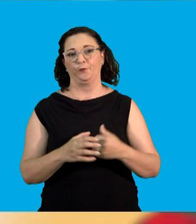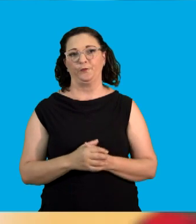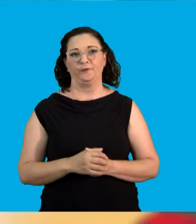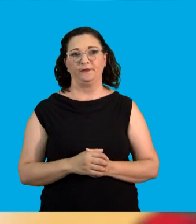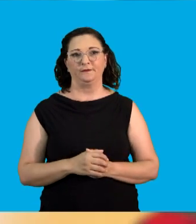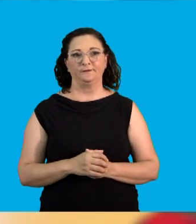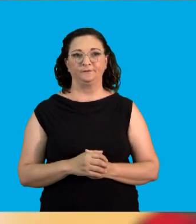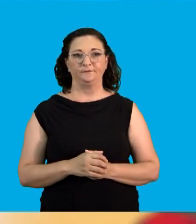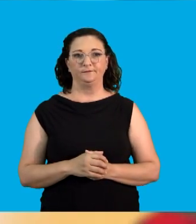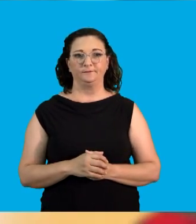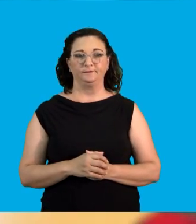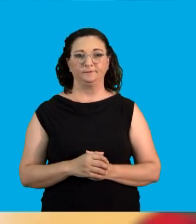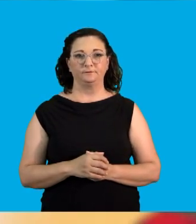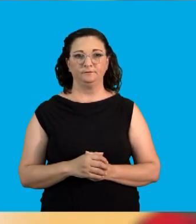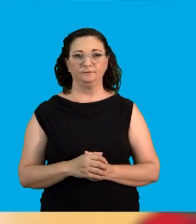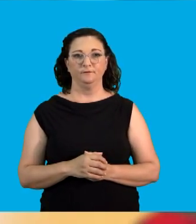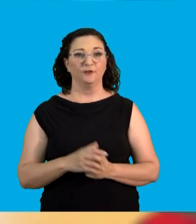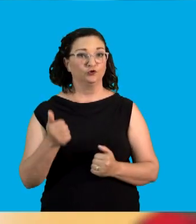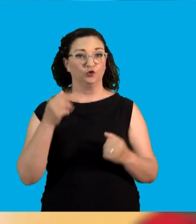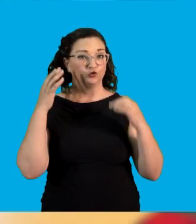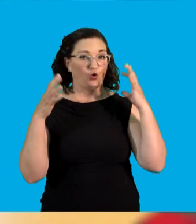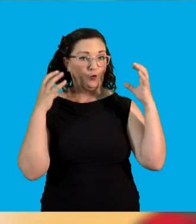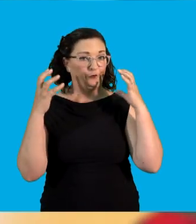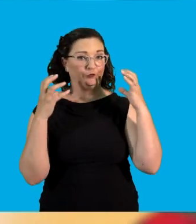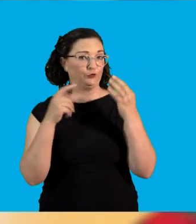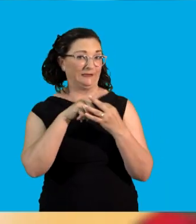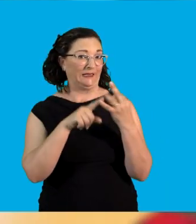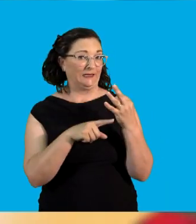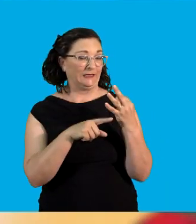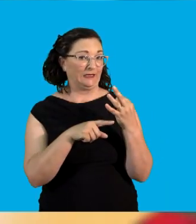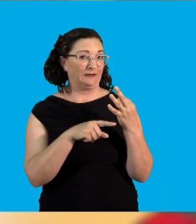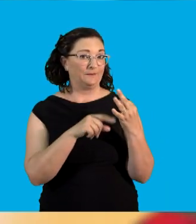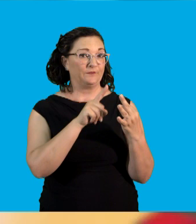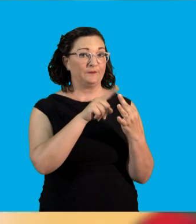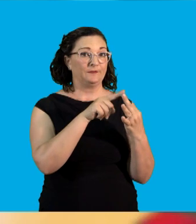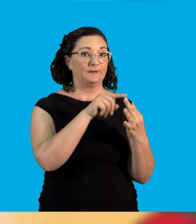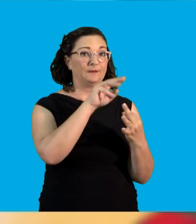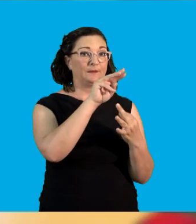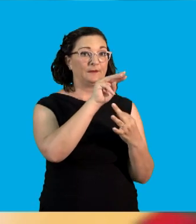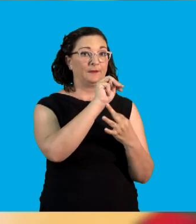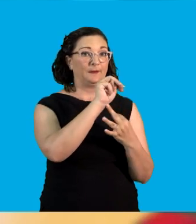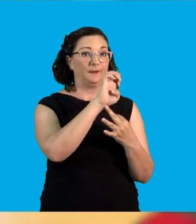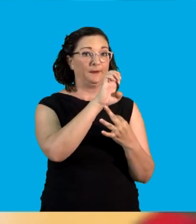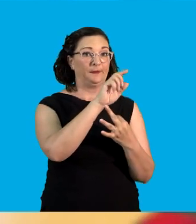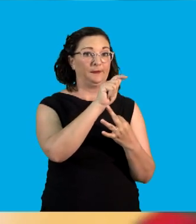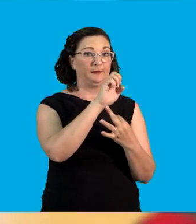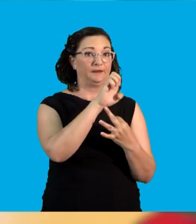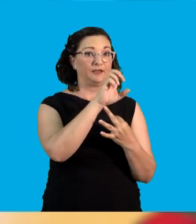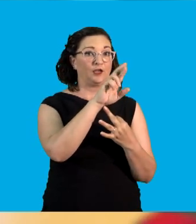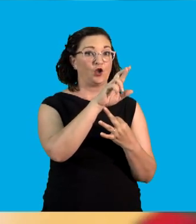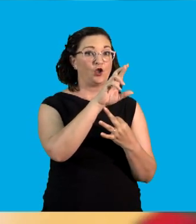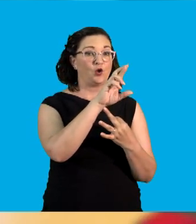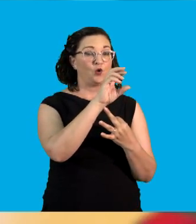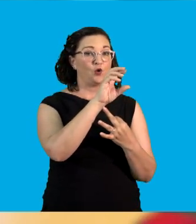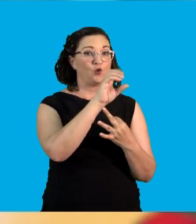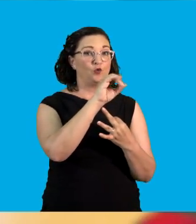then becomes a meteorite. So please don't confuse the three terms, guys. The meteorite, the